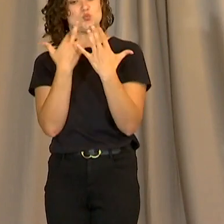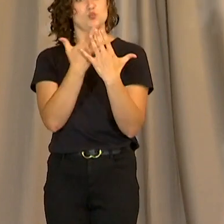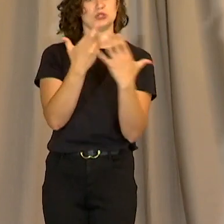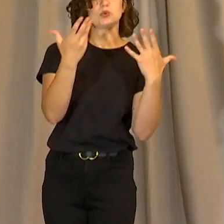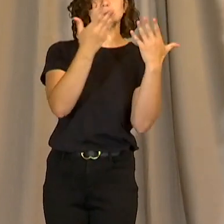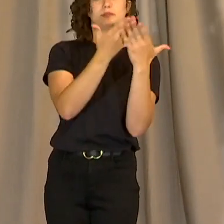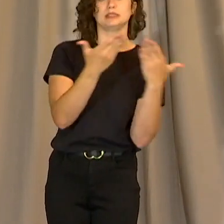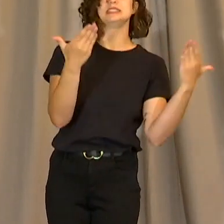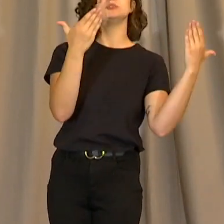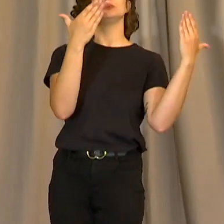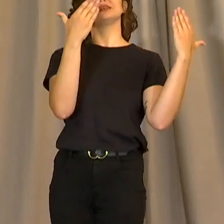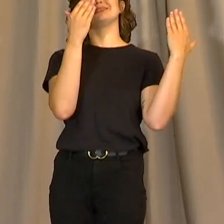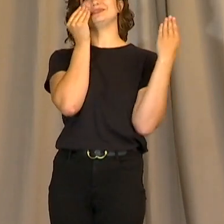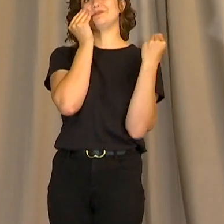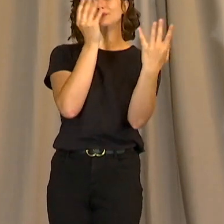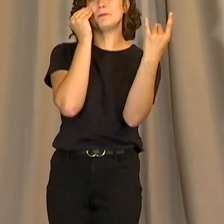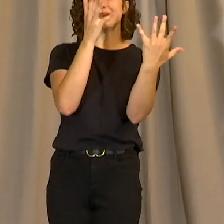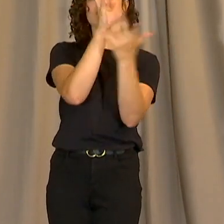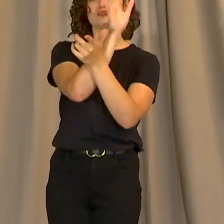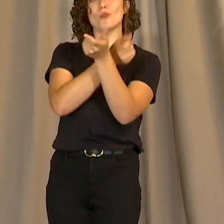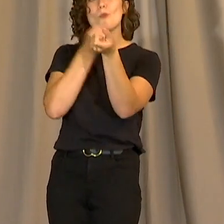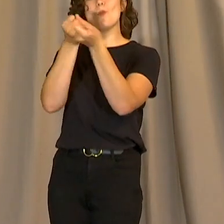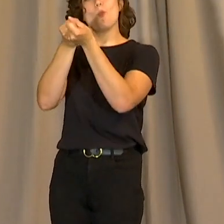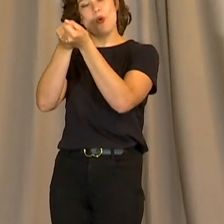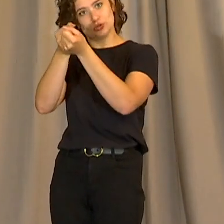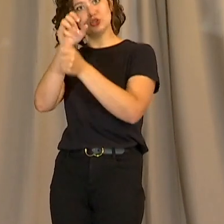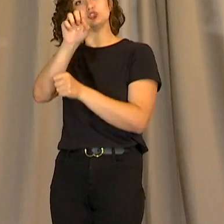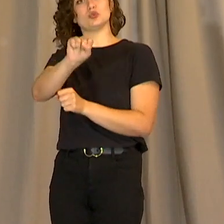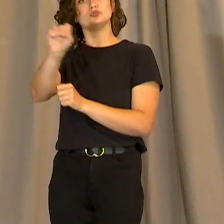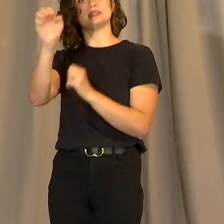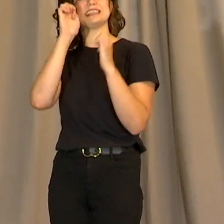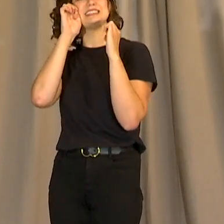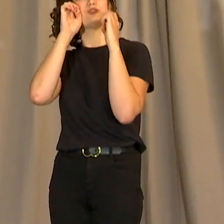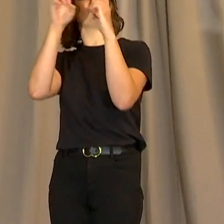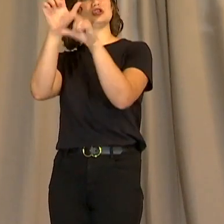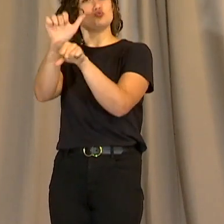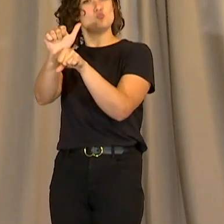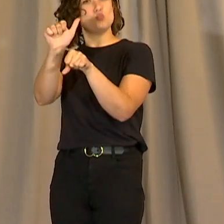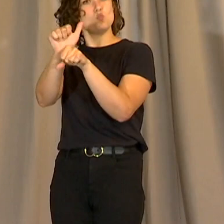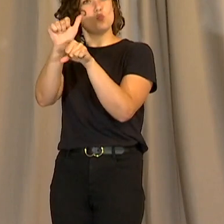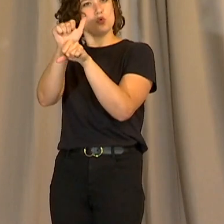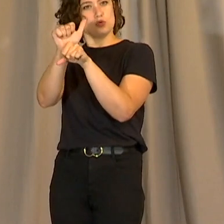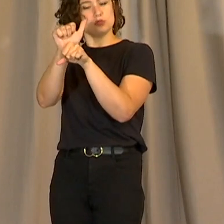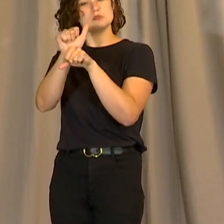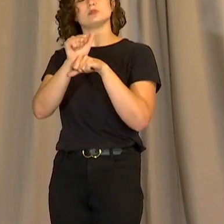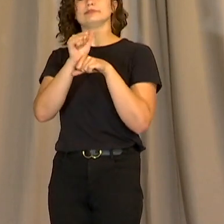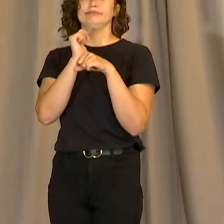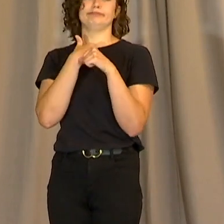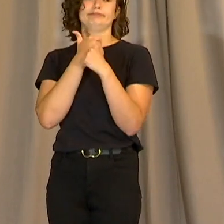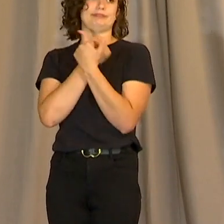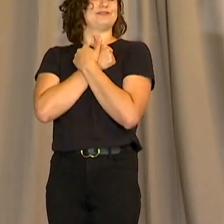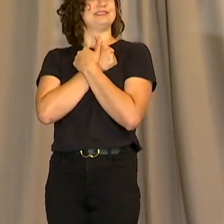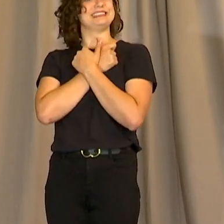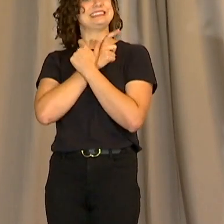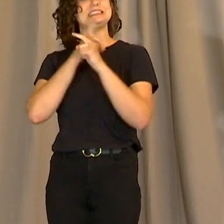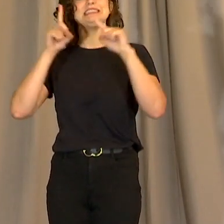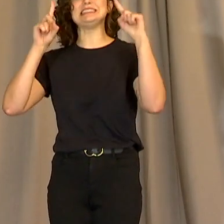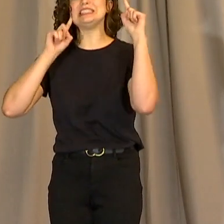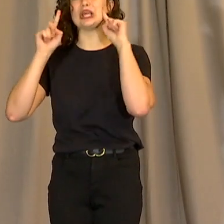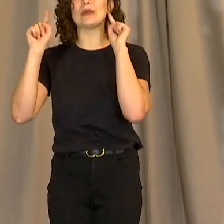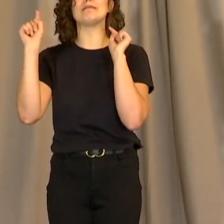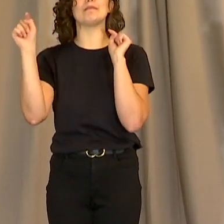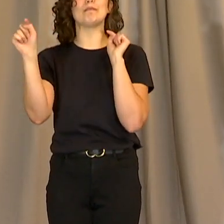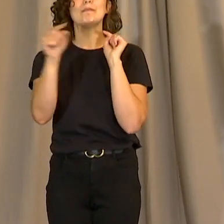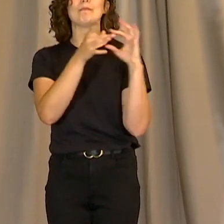and content to support their work in social studies education. So I love hearing these things. It makes me,